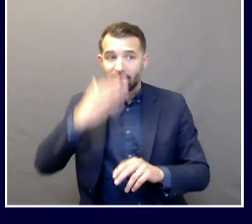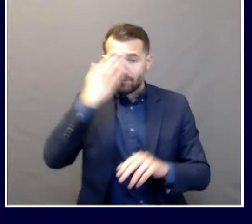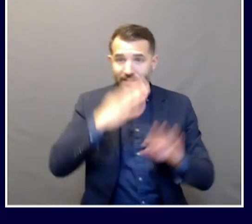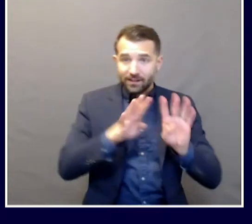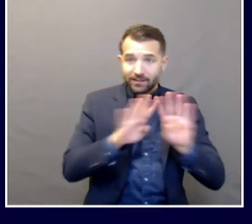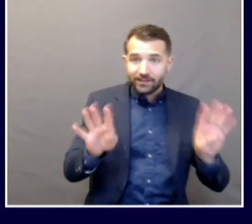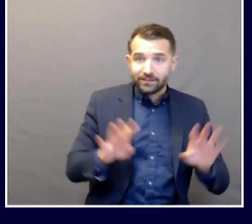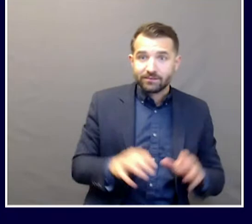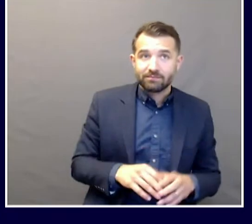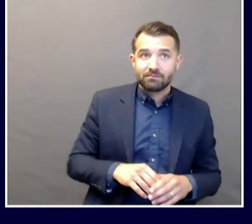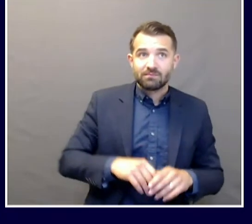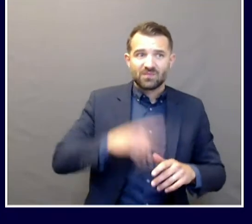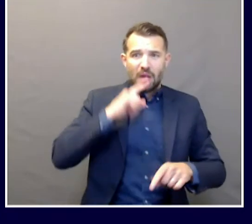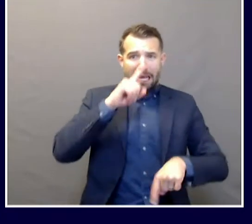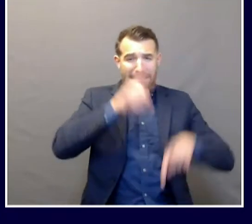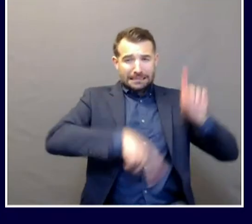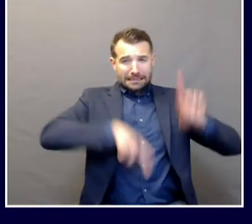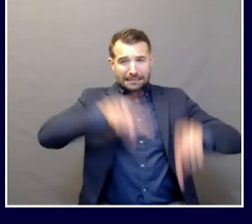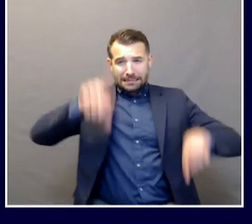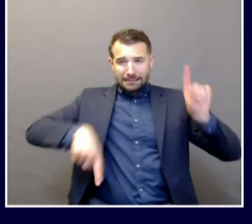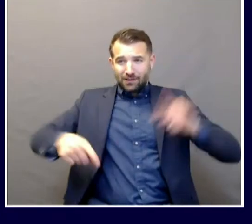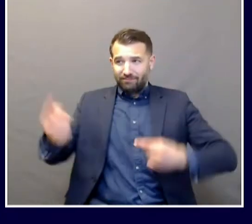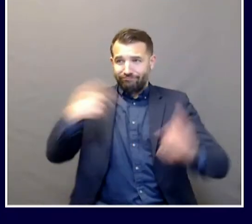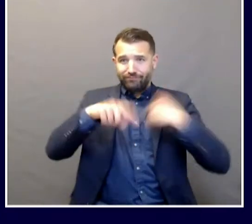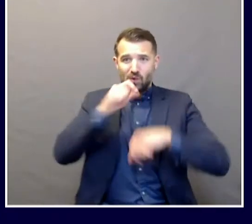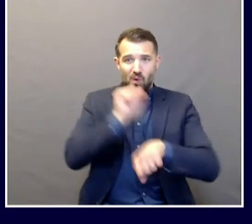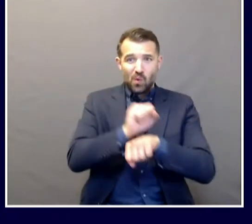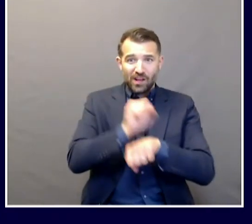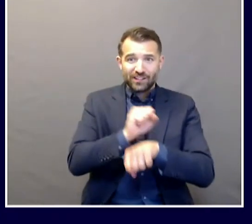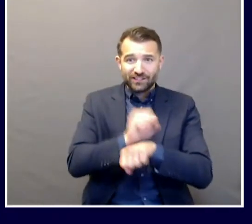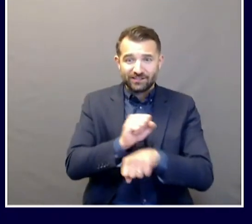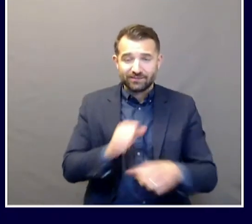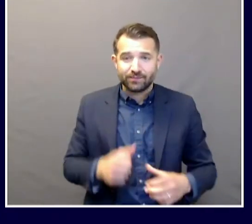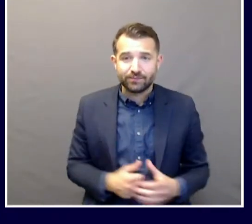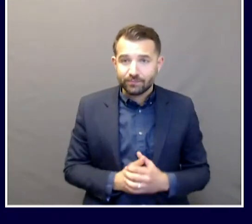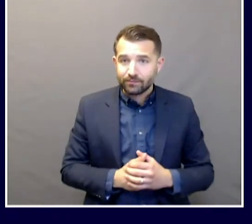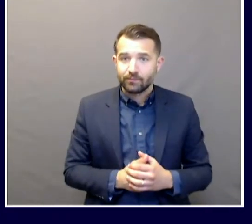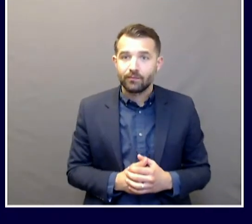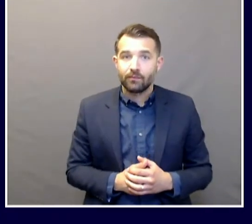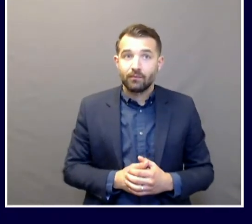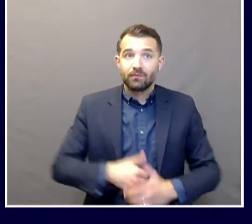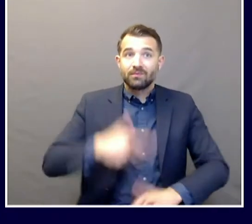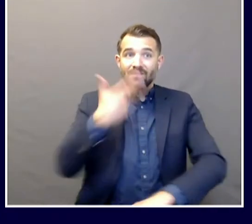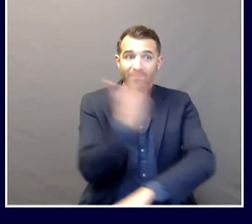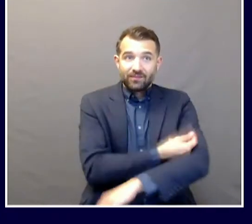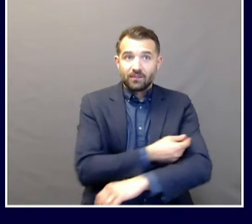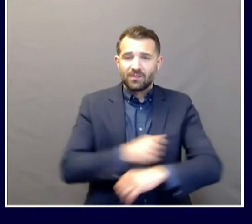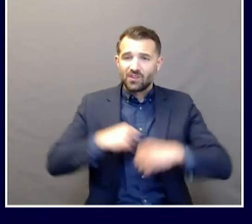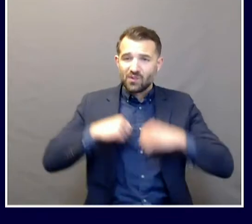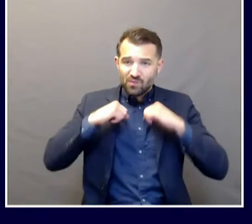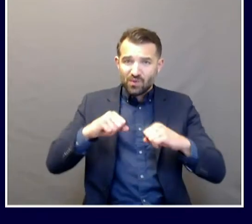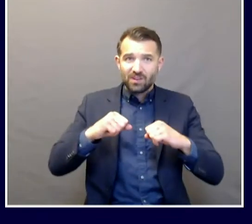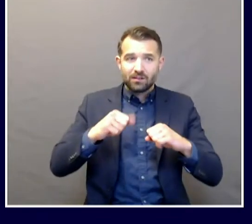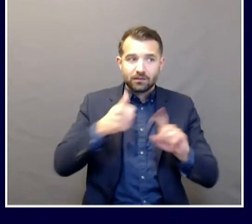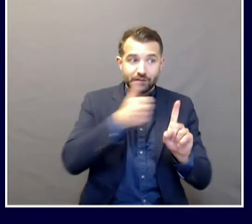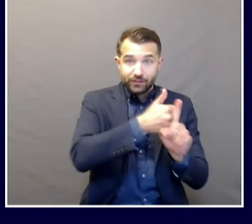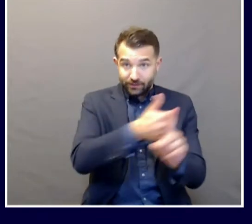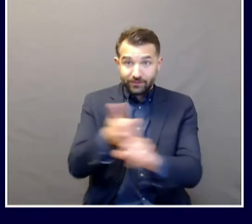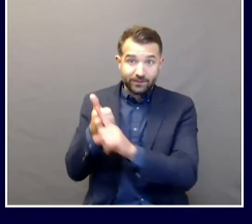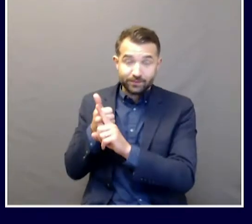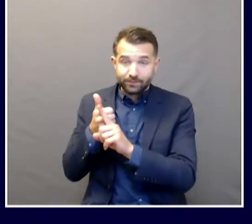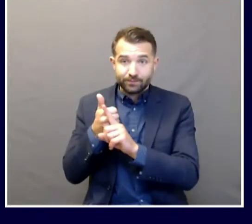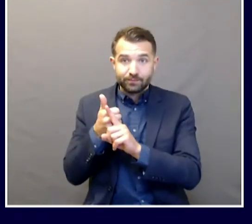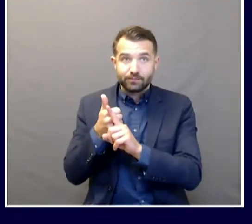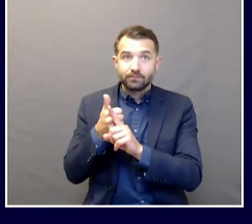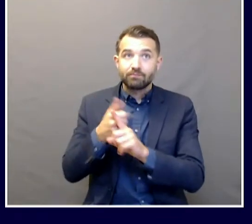folks. Getting vaccinated is the right thing to keep not just yourself safe, because as we've seen just today, another person in their